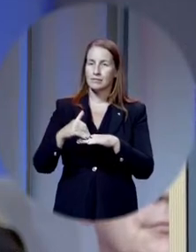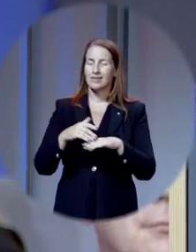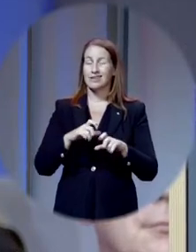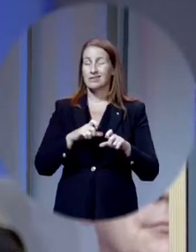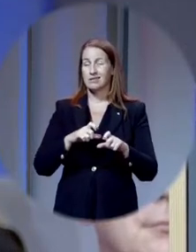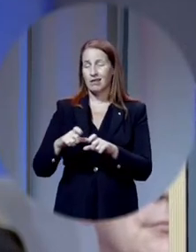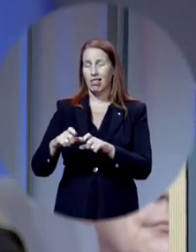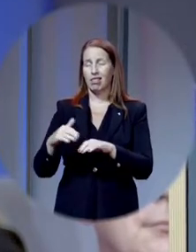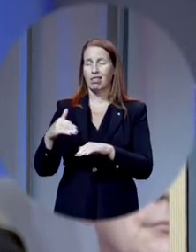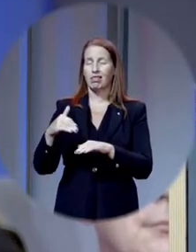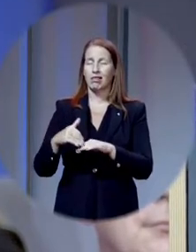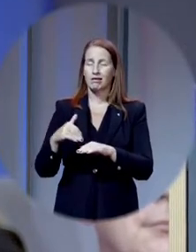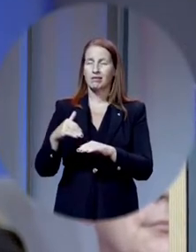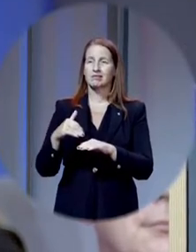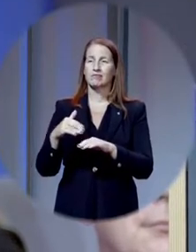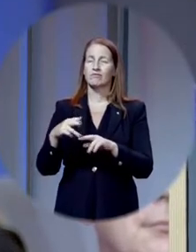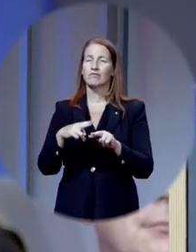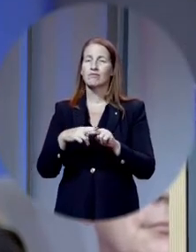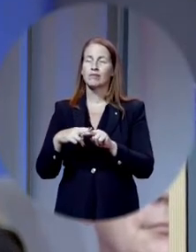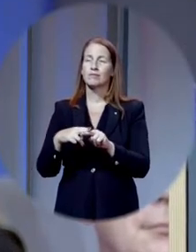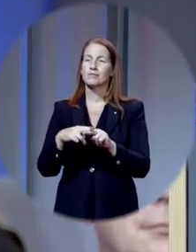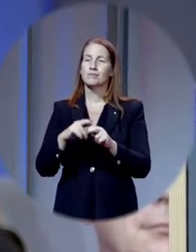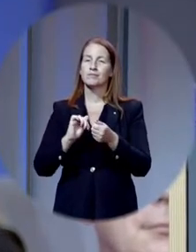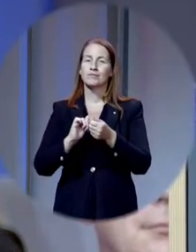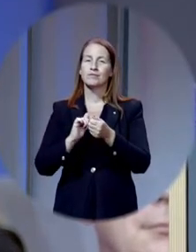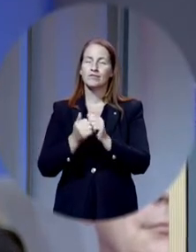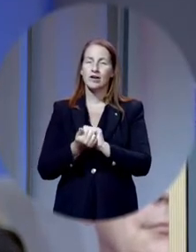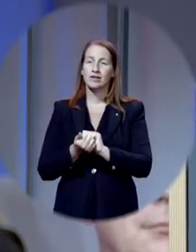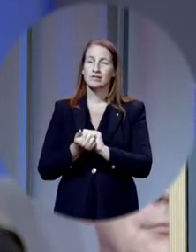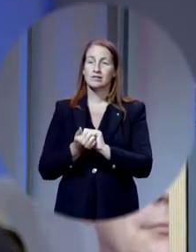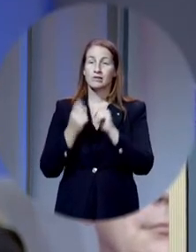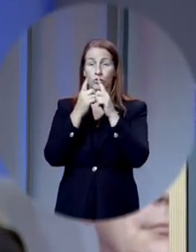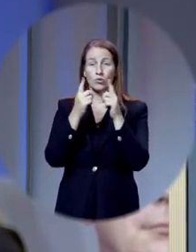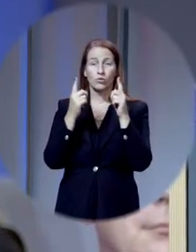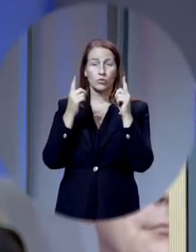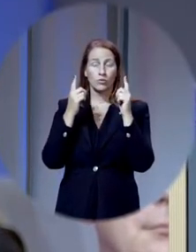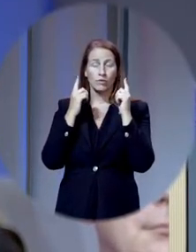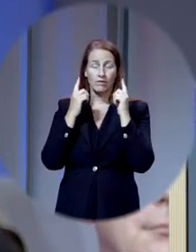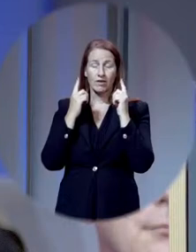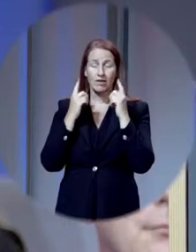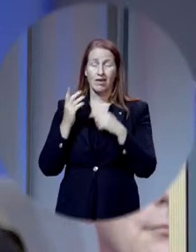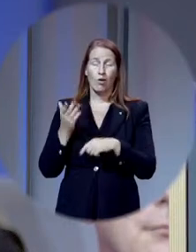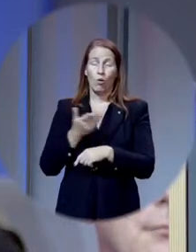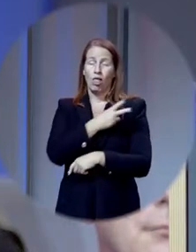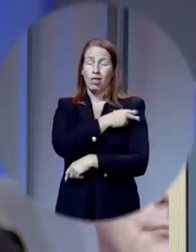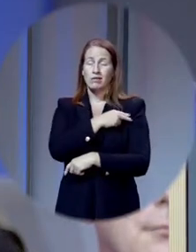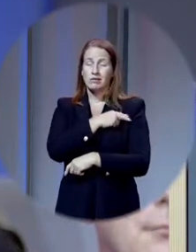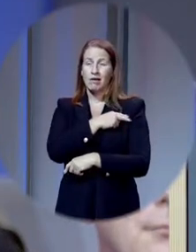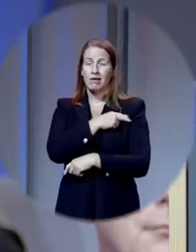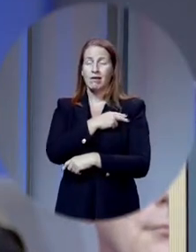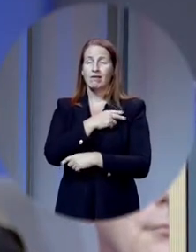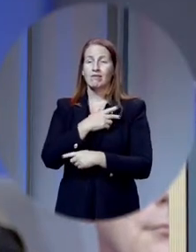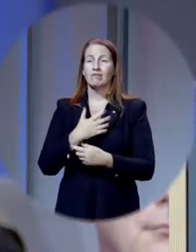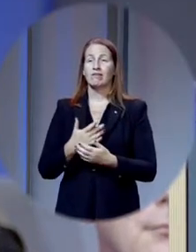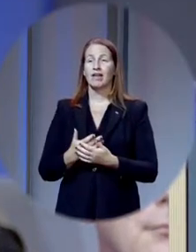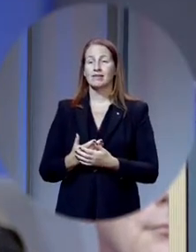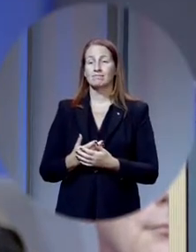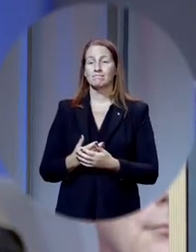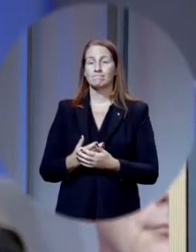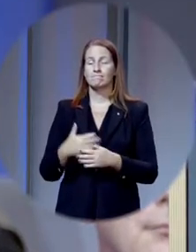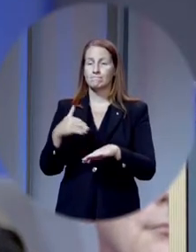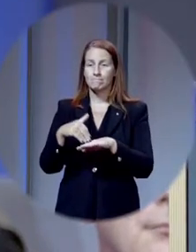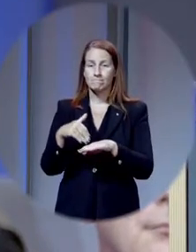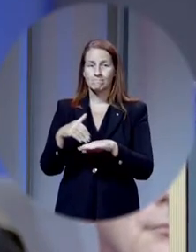on families and friends, on the university and all my amazing colleagues, and also on you,